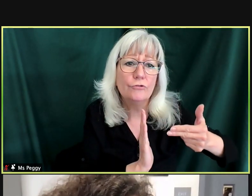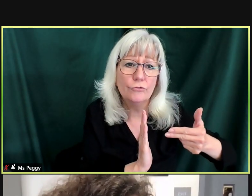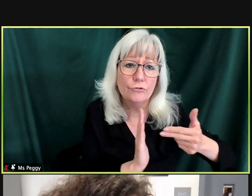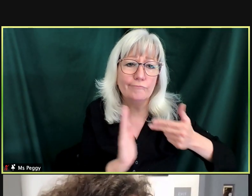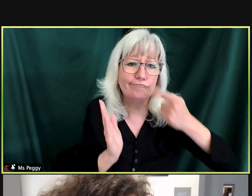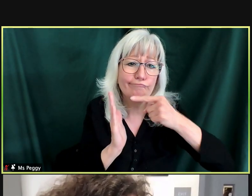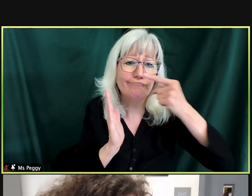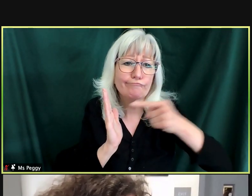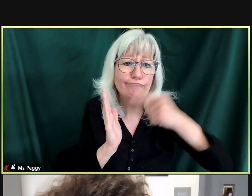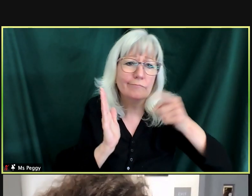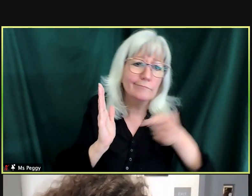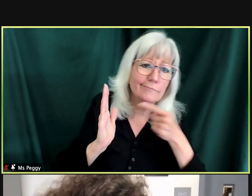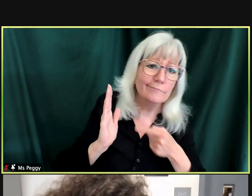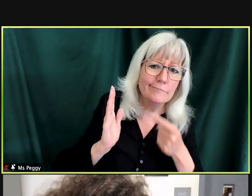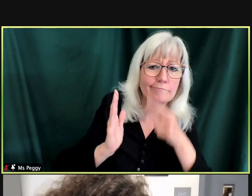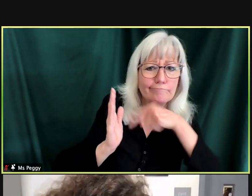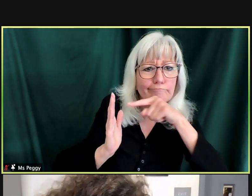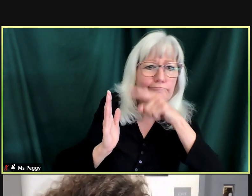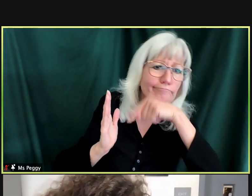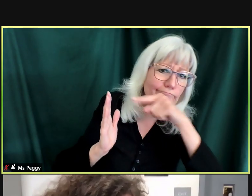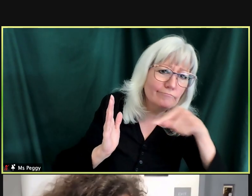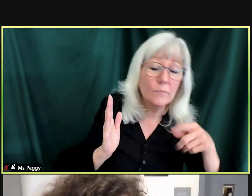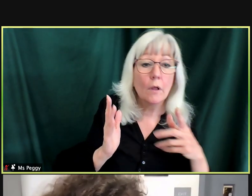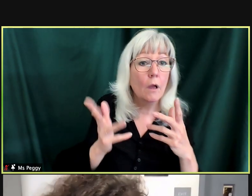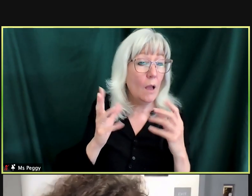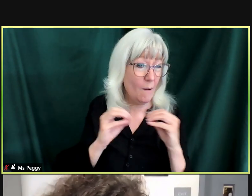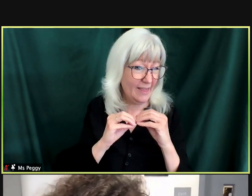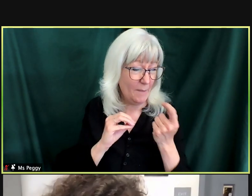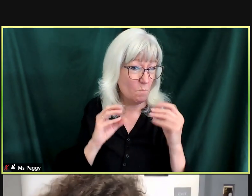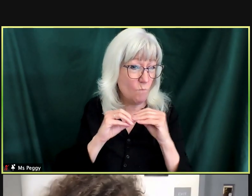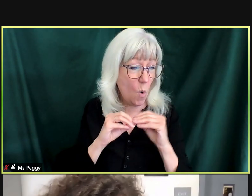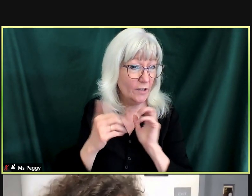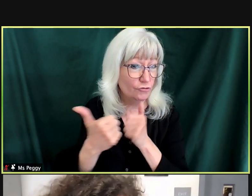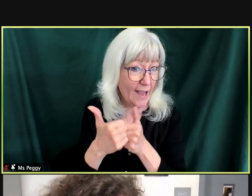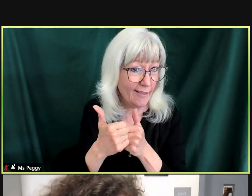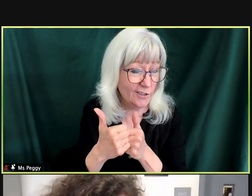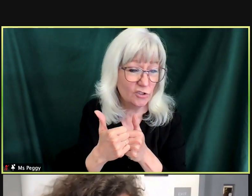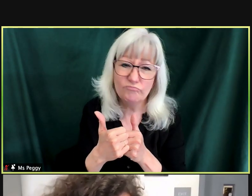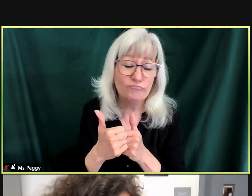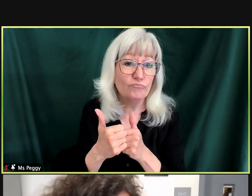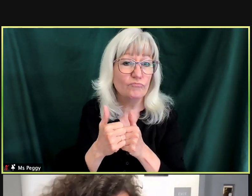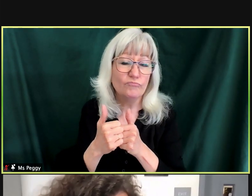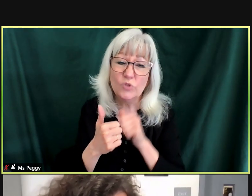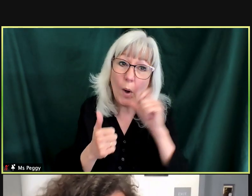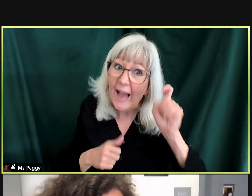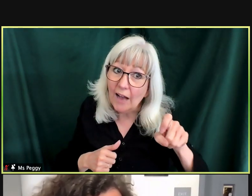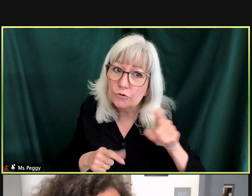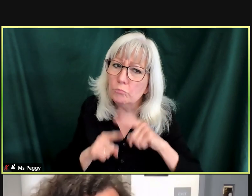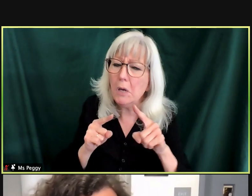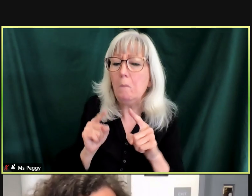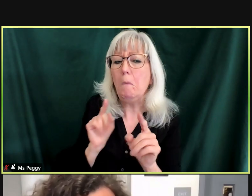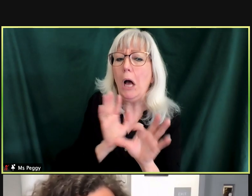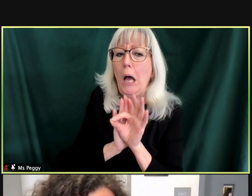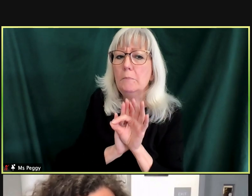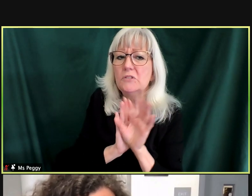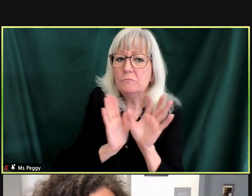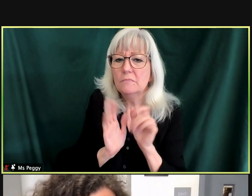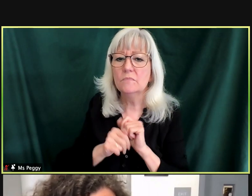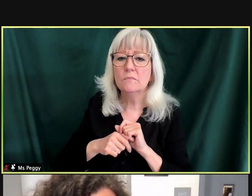Okay, but the more difficult path, which is an option you don't have to take, is you could look at